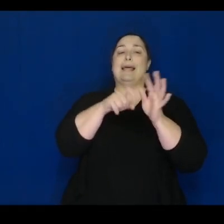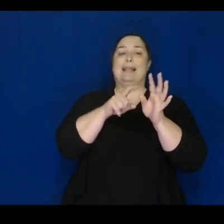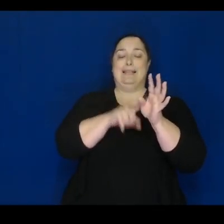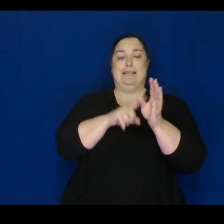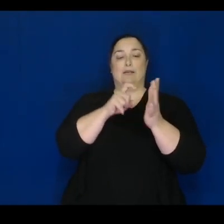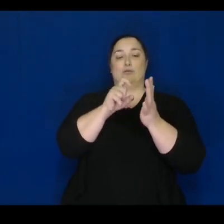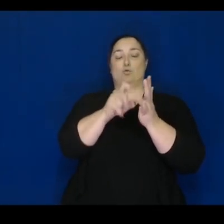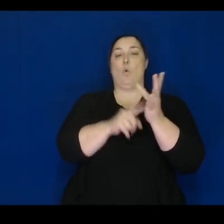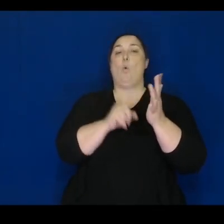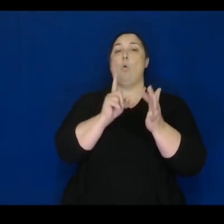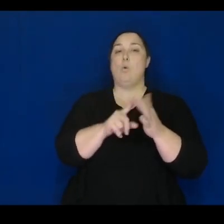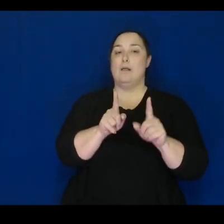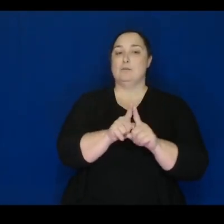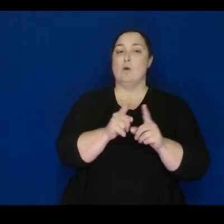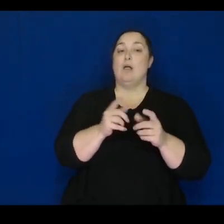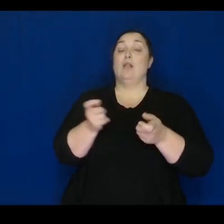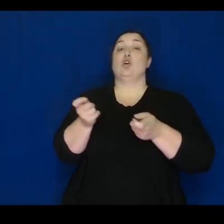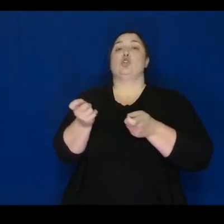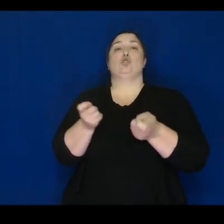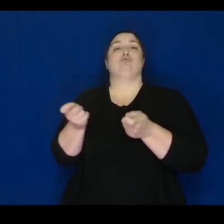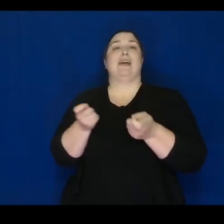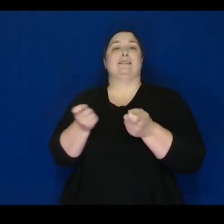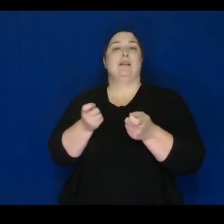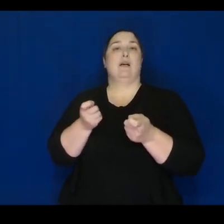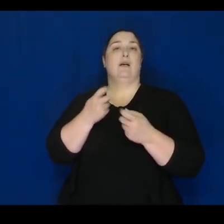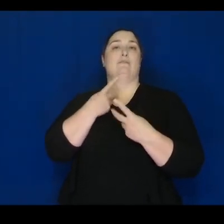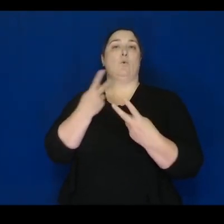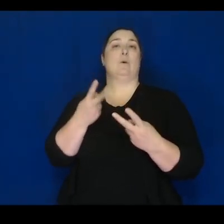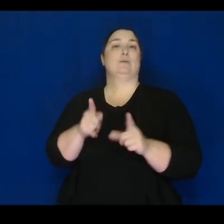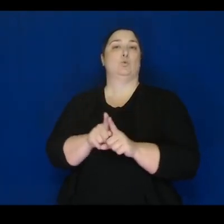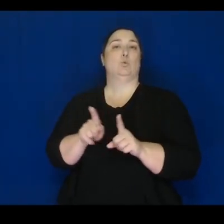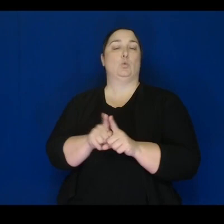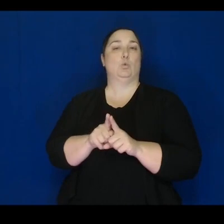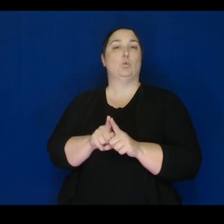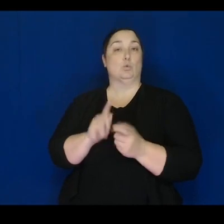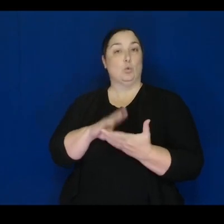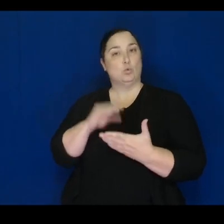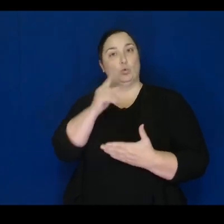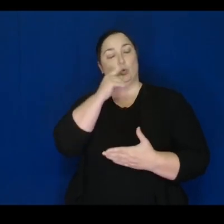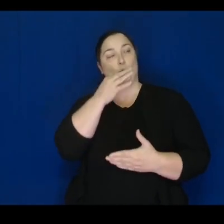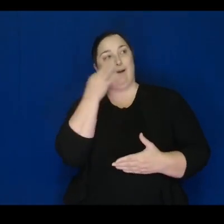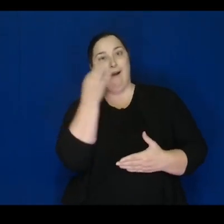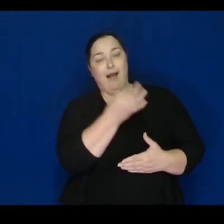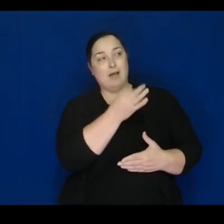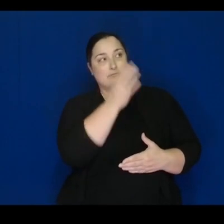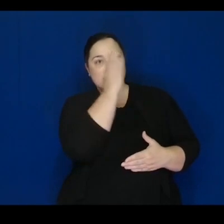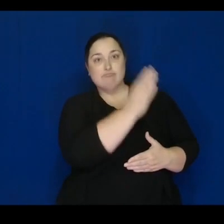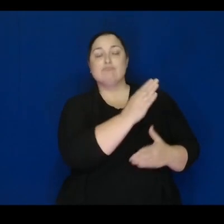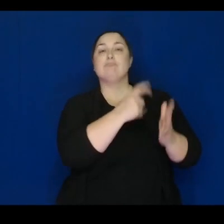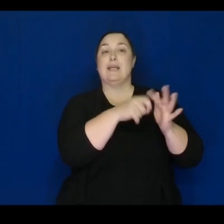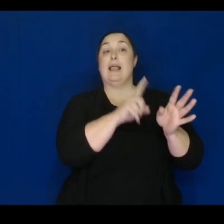bring the curator's voice as well. So the students had an opportunity to ask questions and hear directly from Kelly.